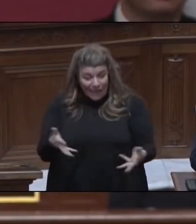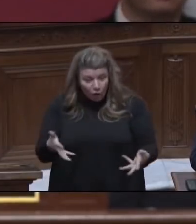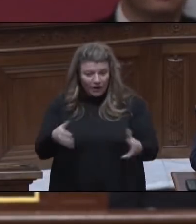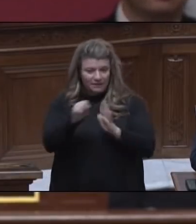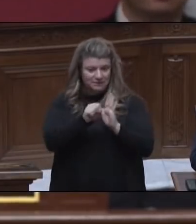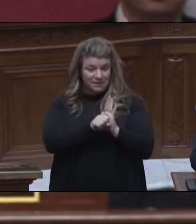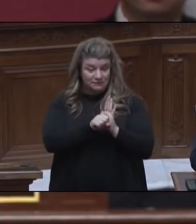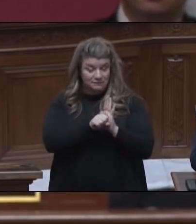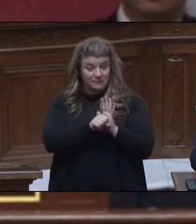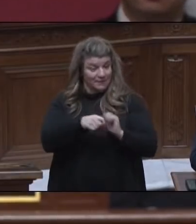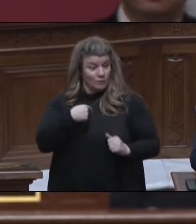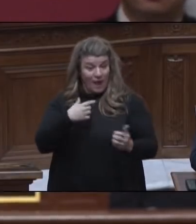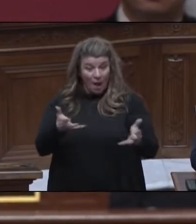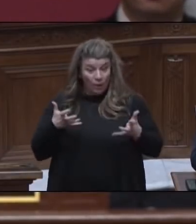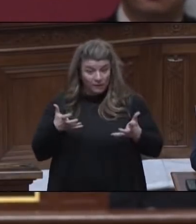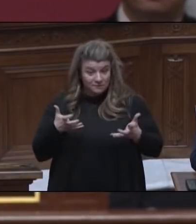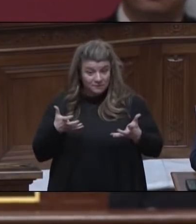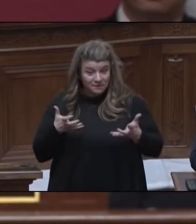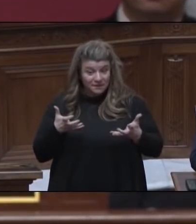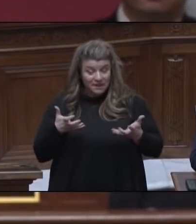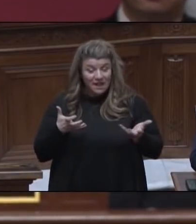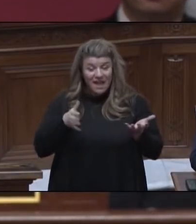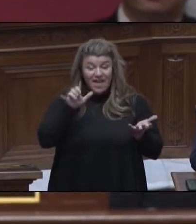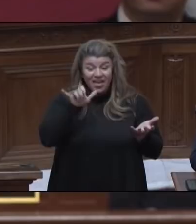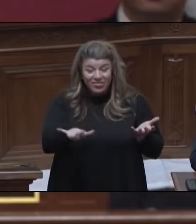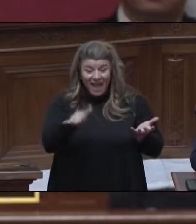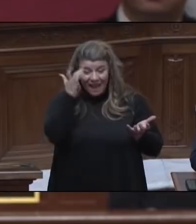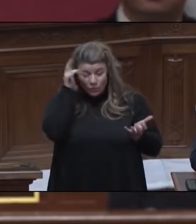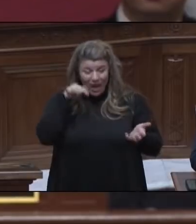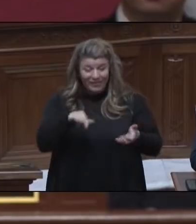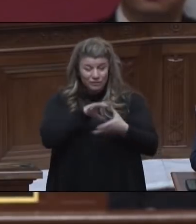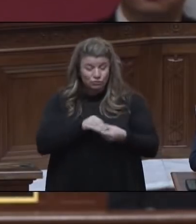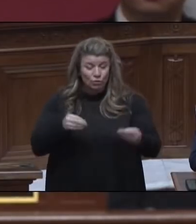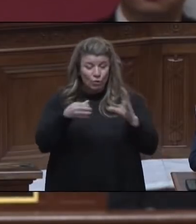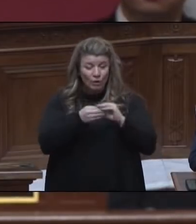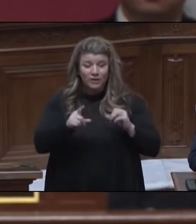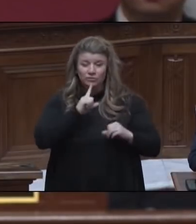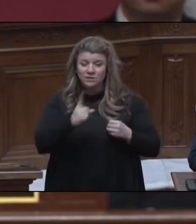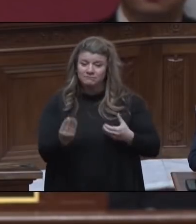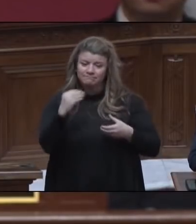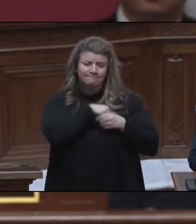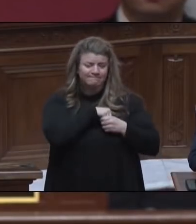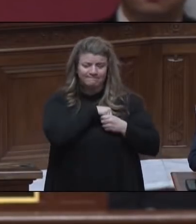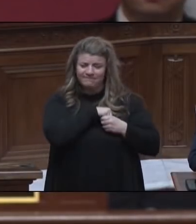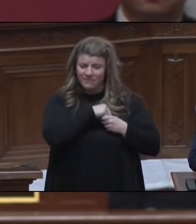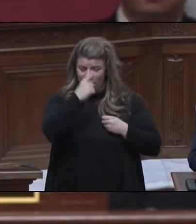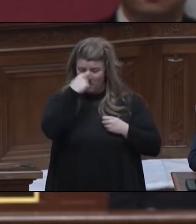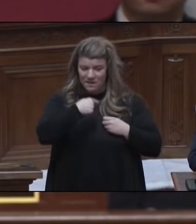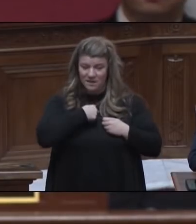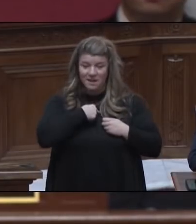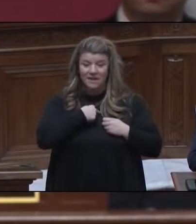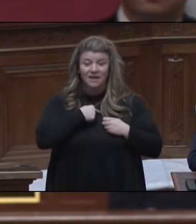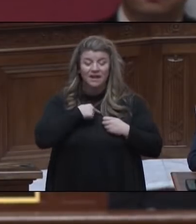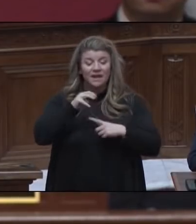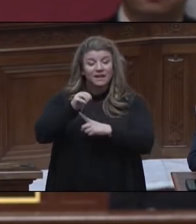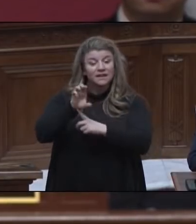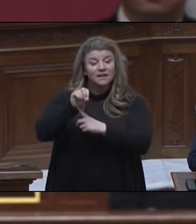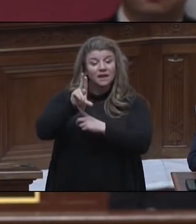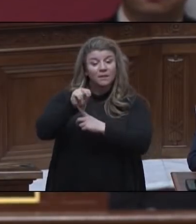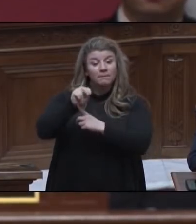do. That's why this story is so meaningful to me. The Mountaineer Challenge